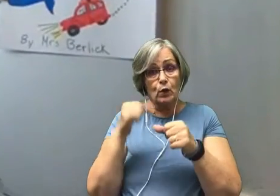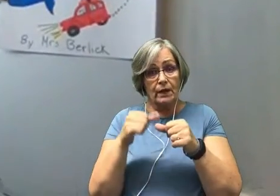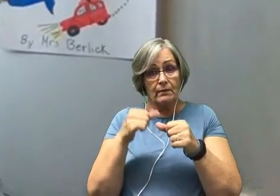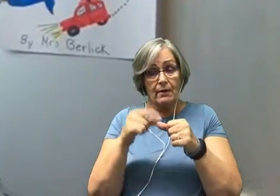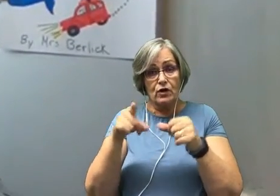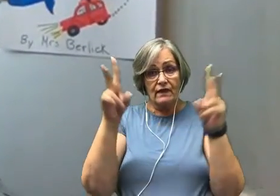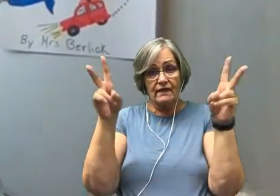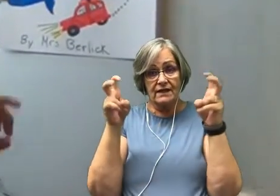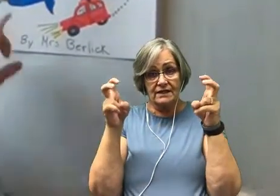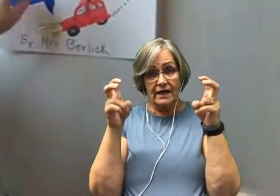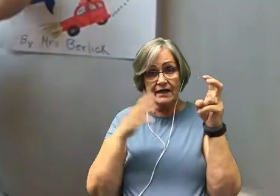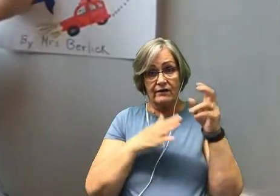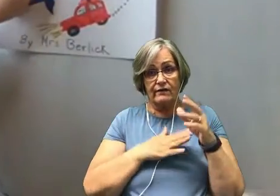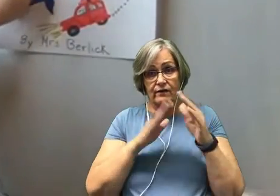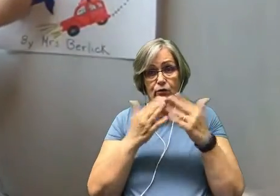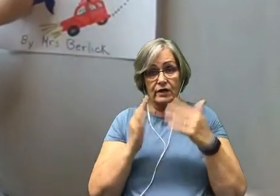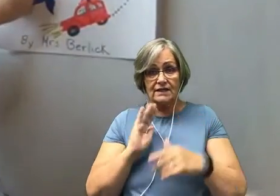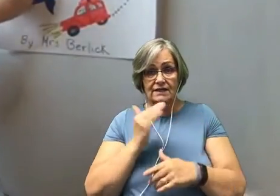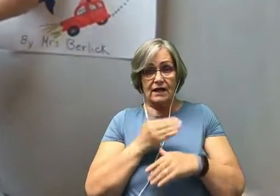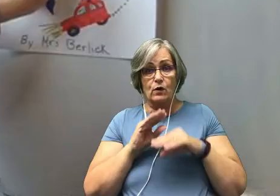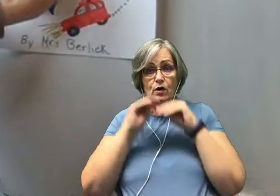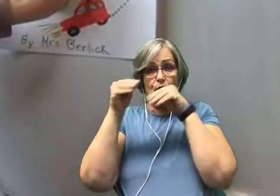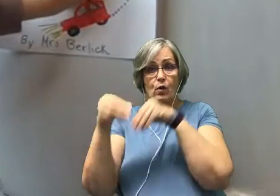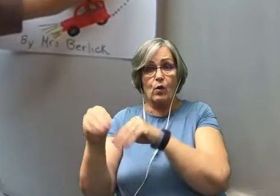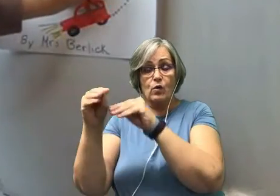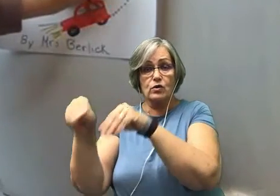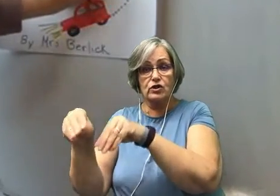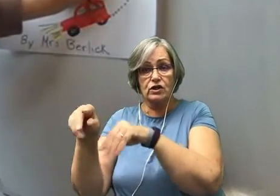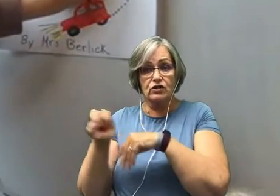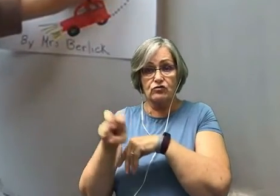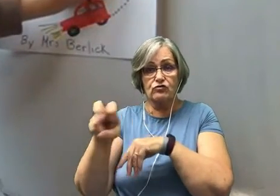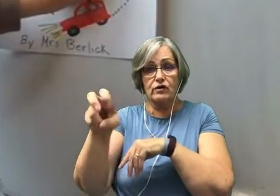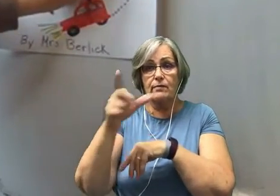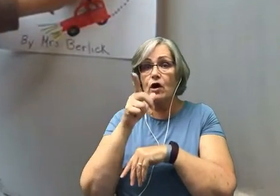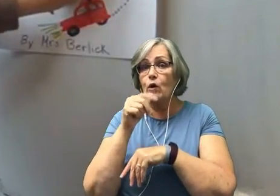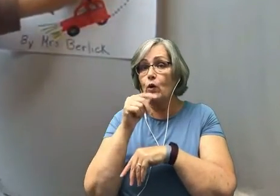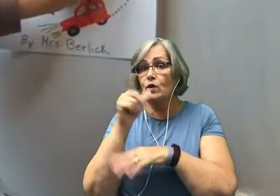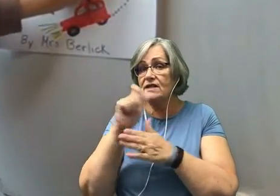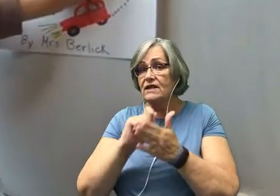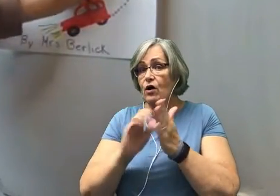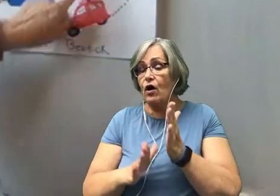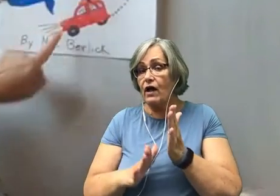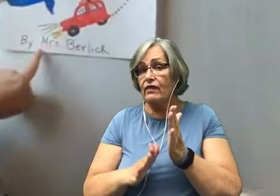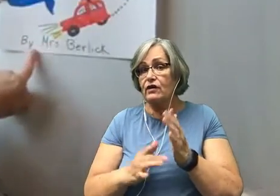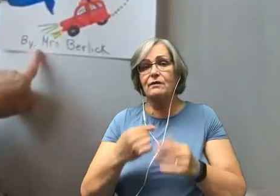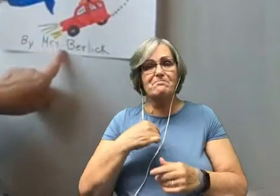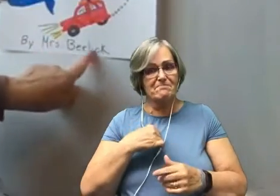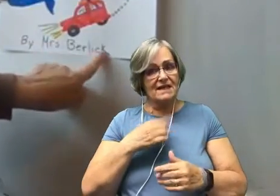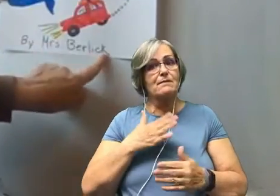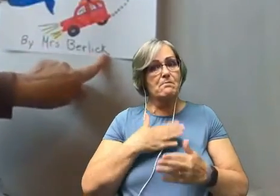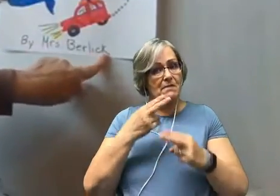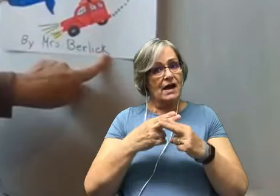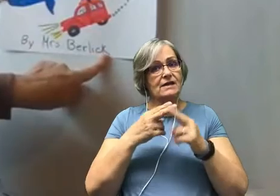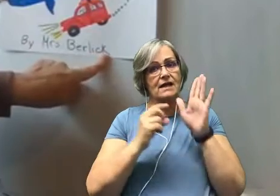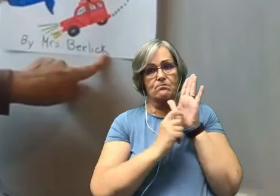Okay? Remember, the title of the book is Our Ocean Trip. And who's the author? I'm the author. So I put my name